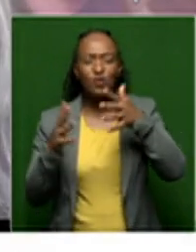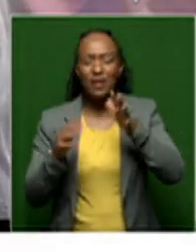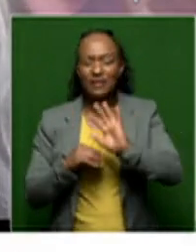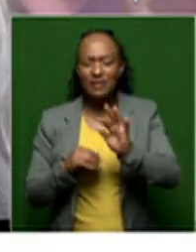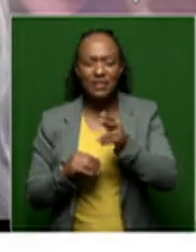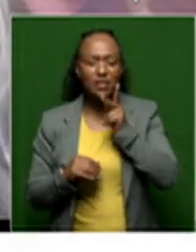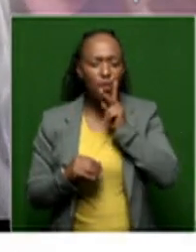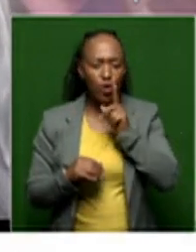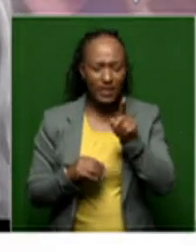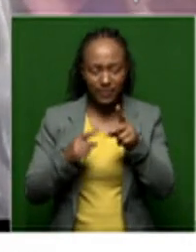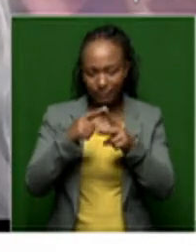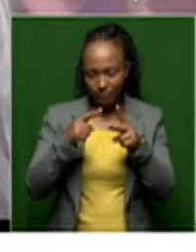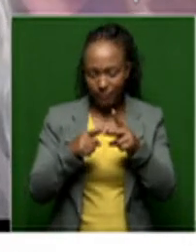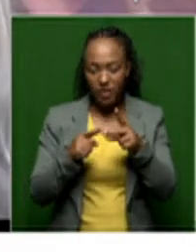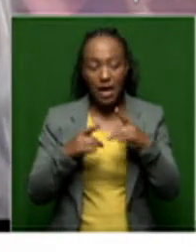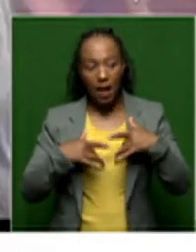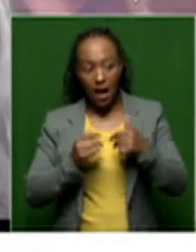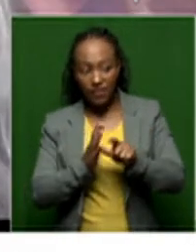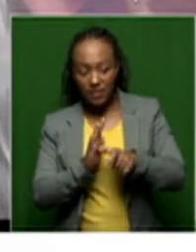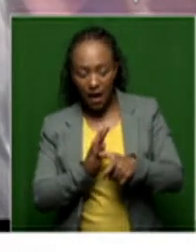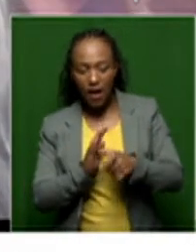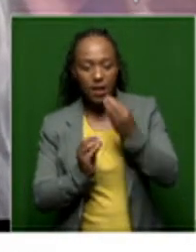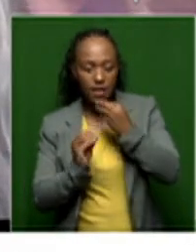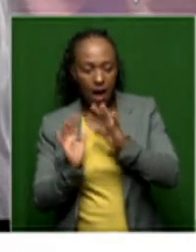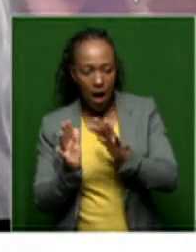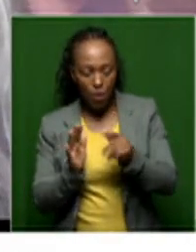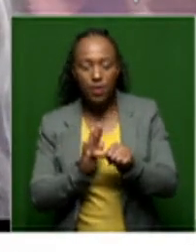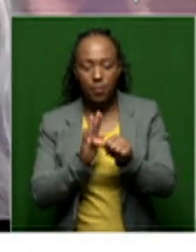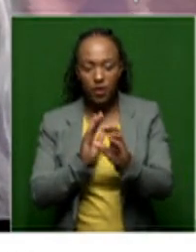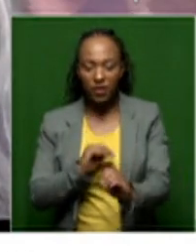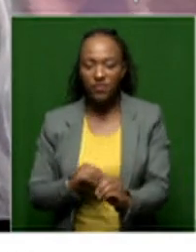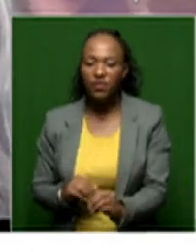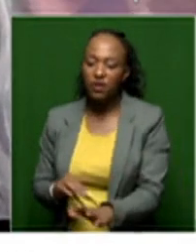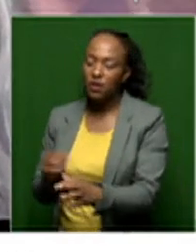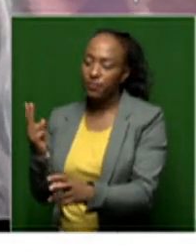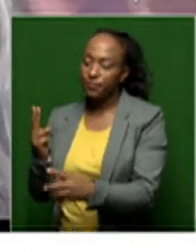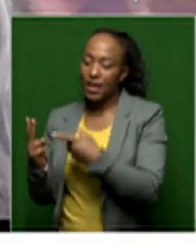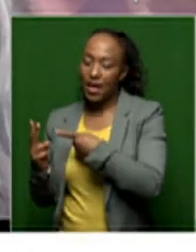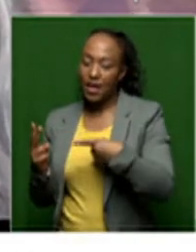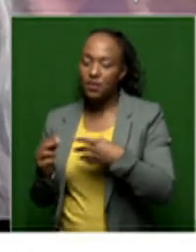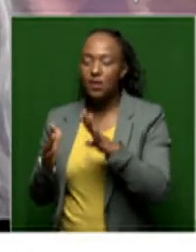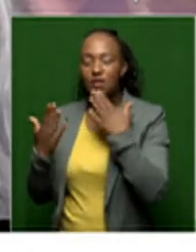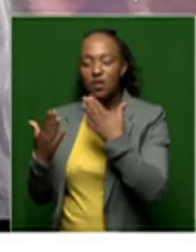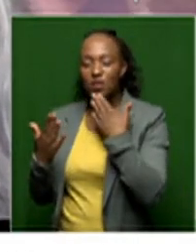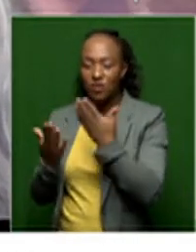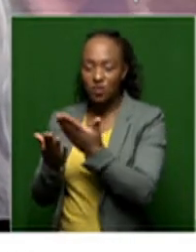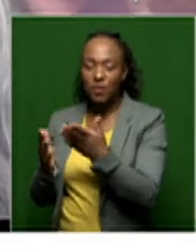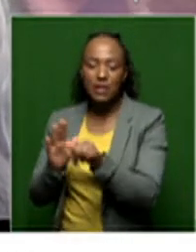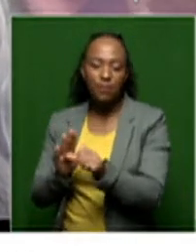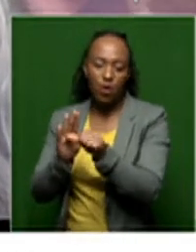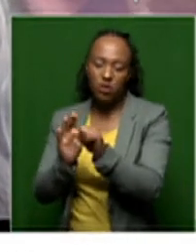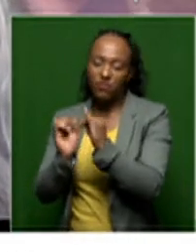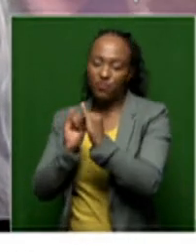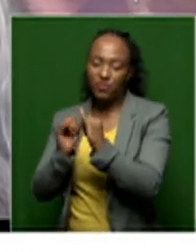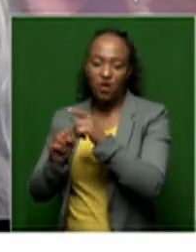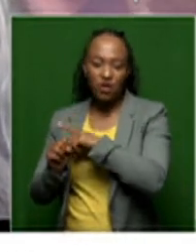not smoking. So lifestyle and diet are very, very important. Ladies, thanks so much. I think we really did need to have this conversation.